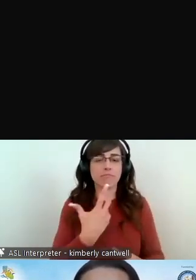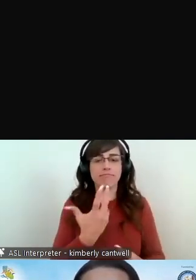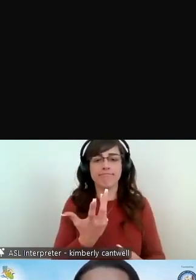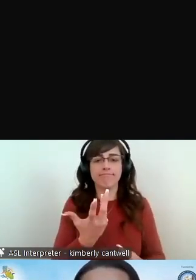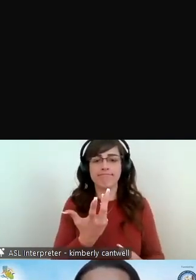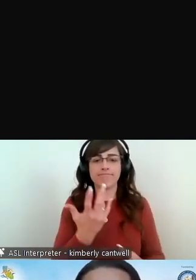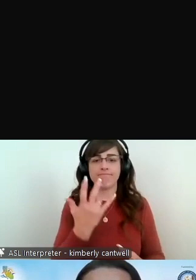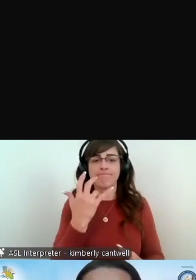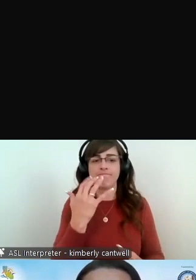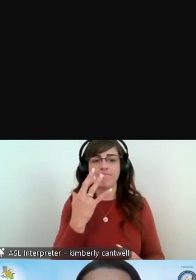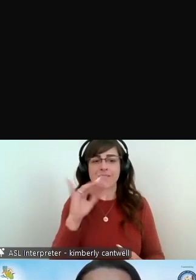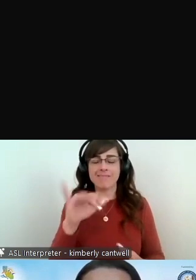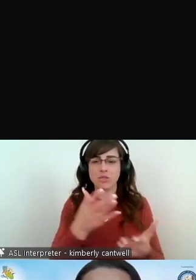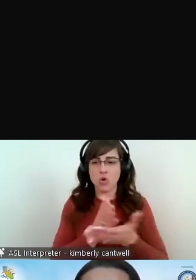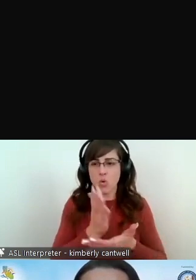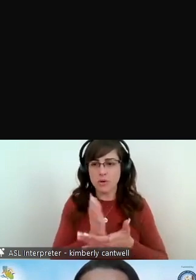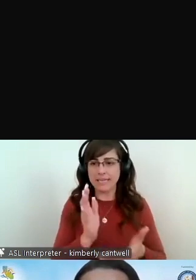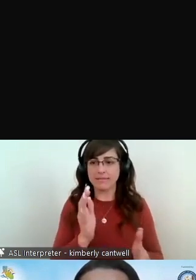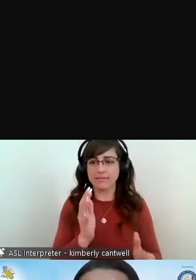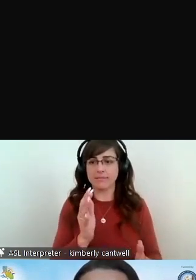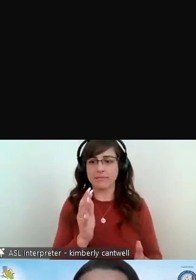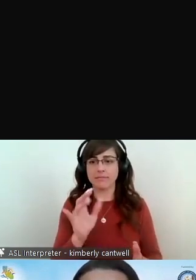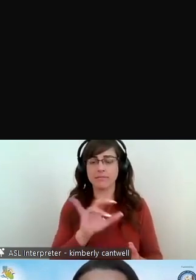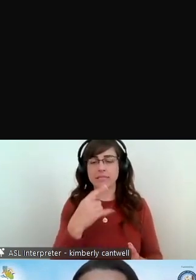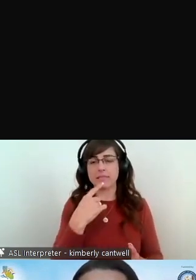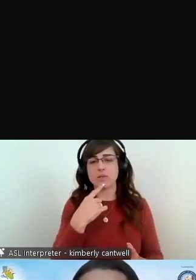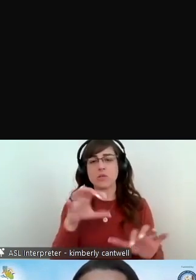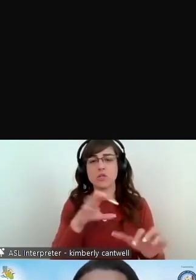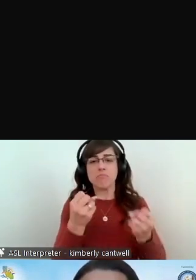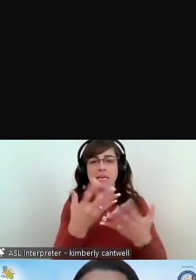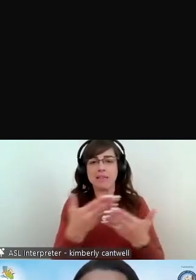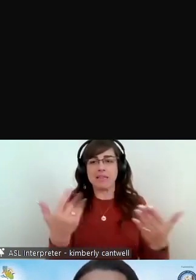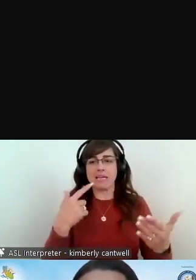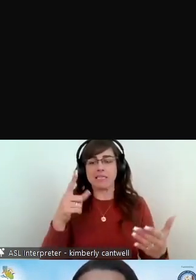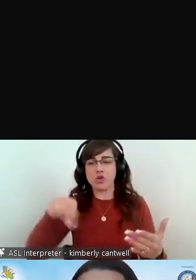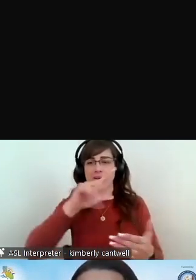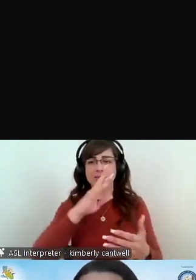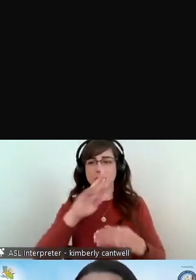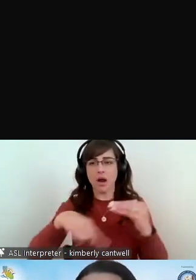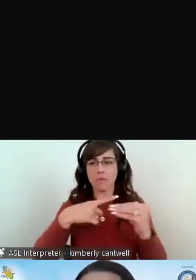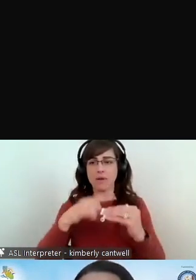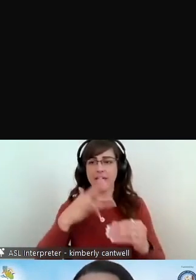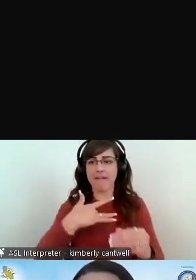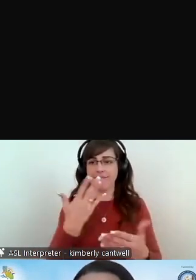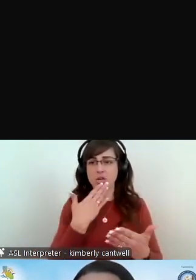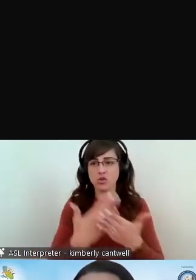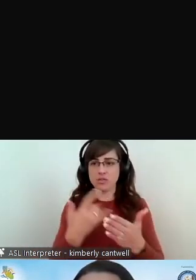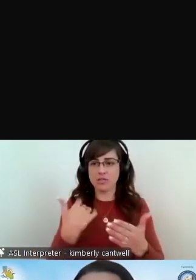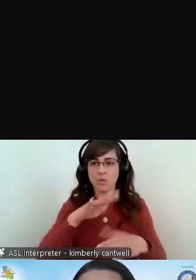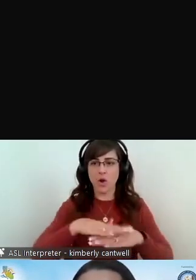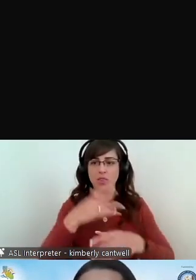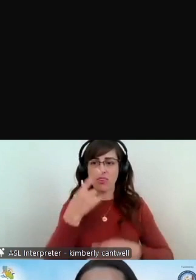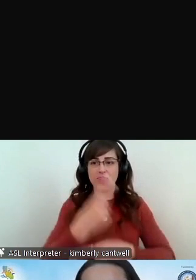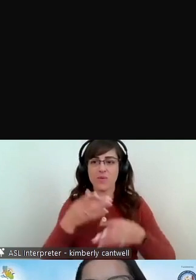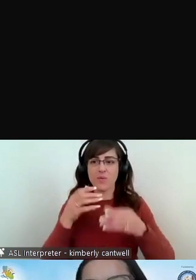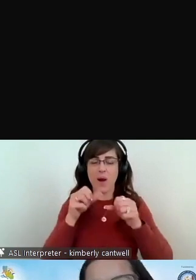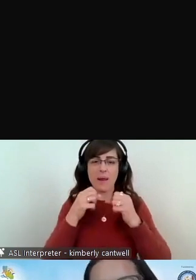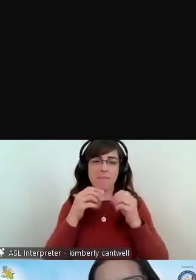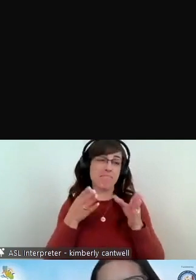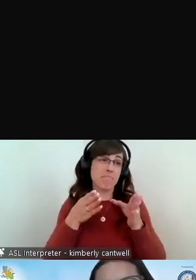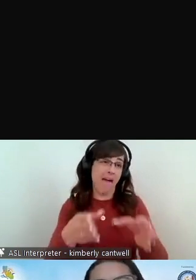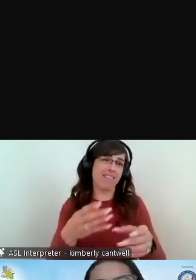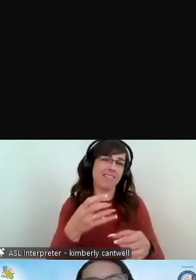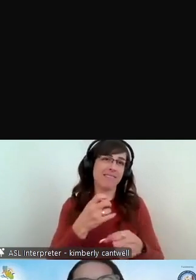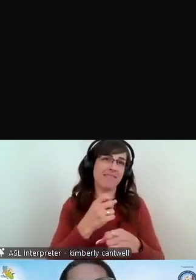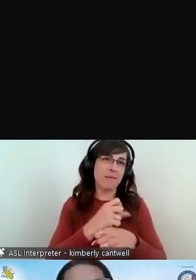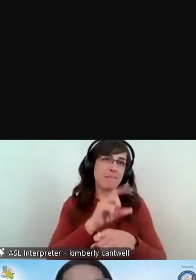like, that's okay. Like I said, we do a lot of things that you guys are talking about. So that feels good that we're on the right path. But I wanted to make